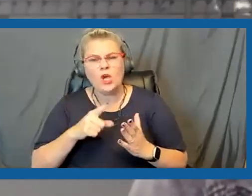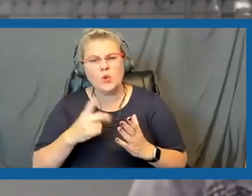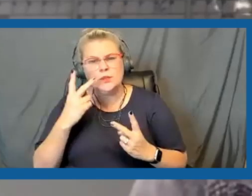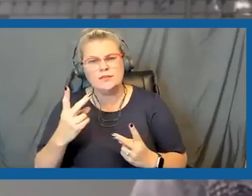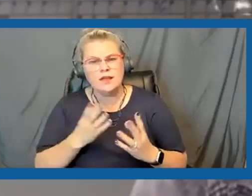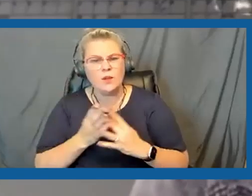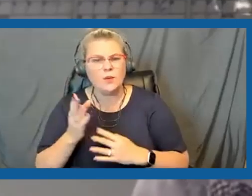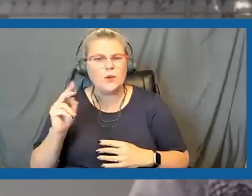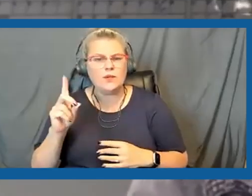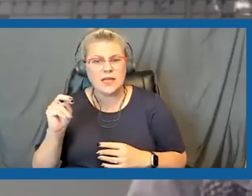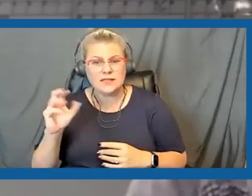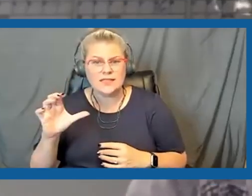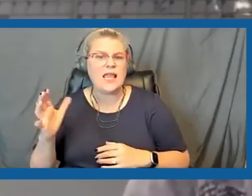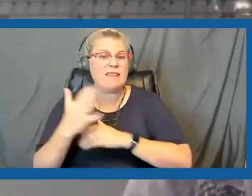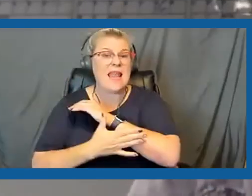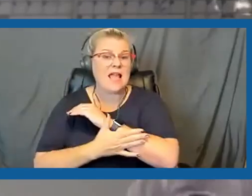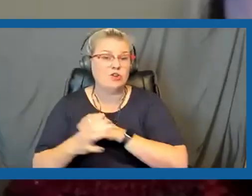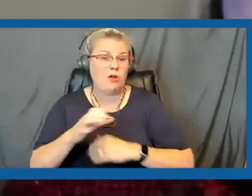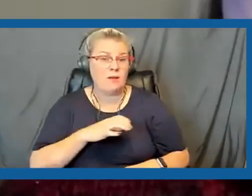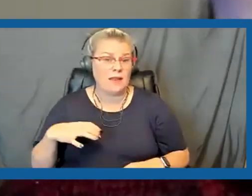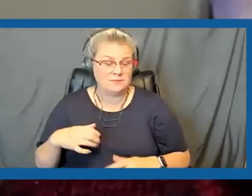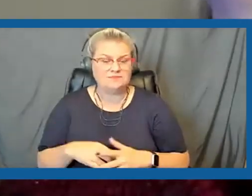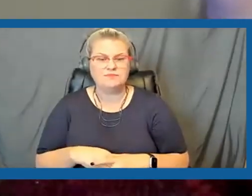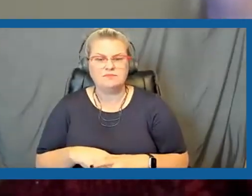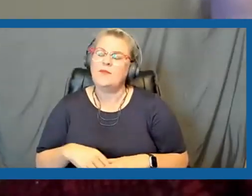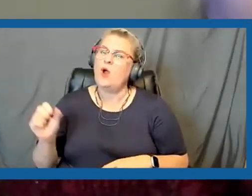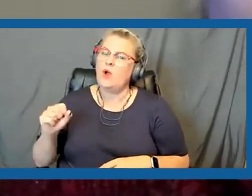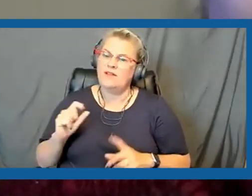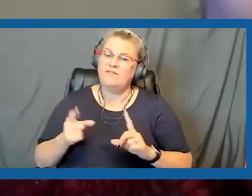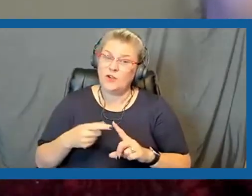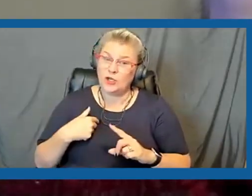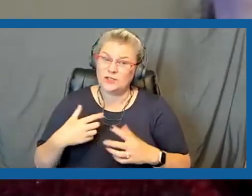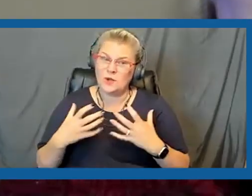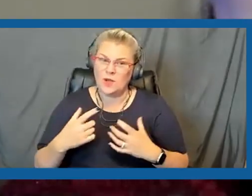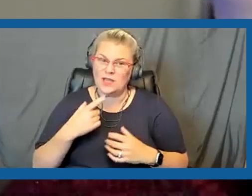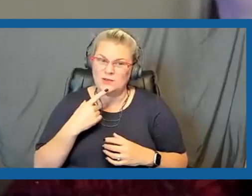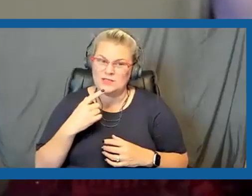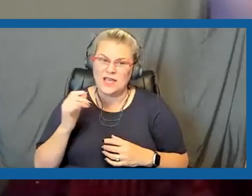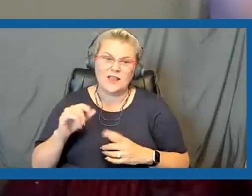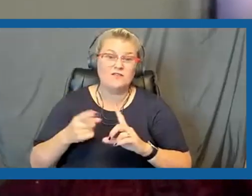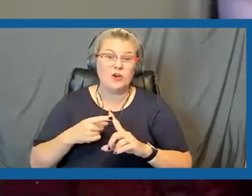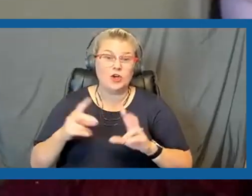and the National Committee. Oh yeah. I mean, first I want to say that, you know, the first